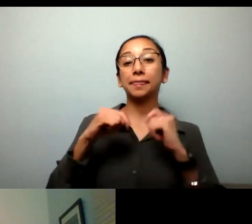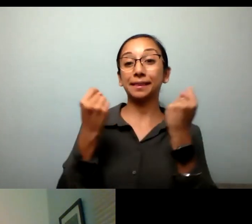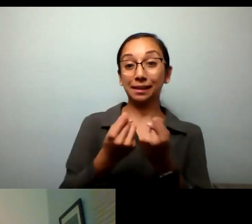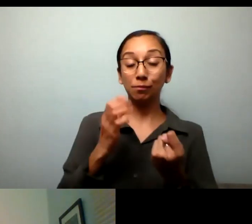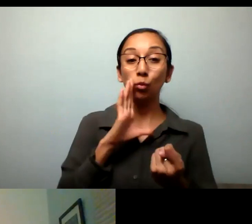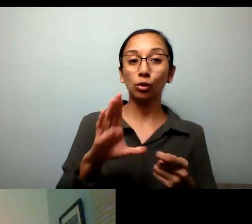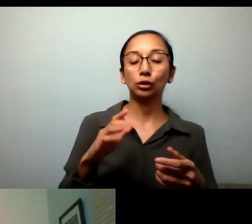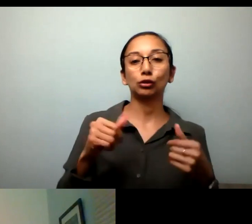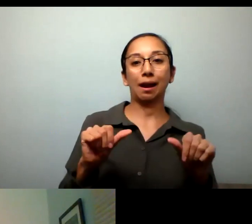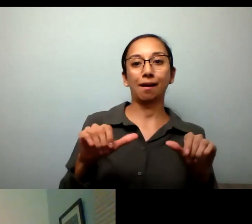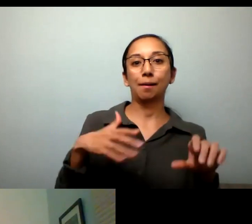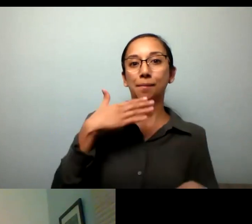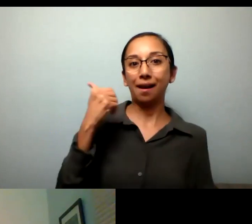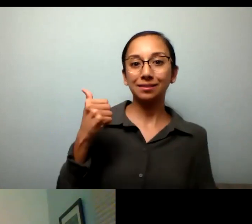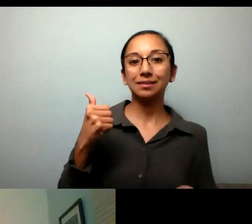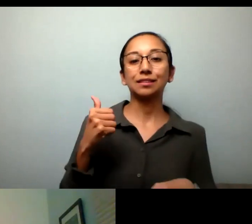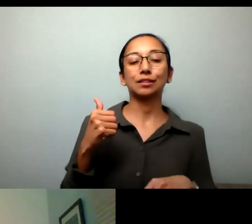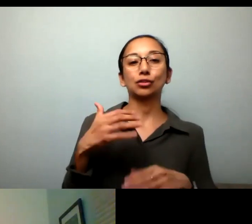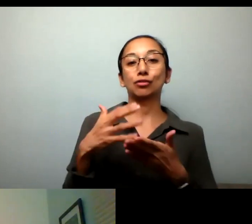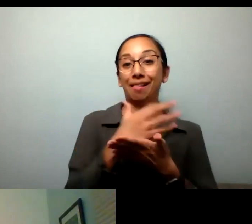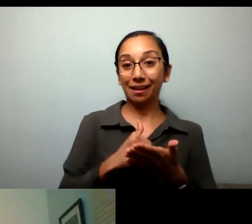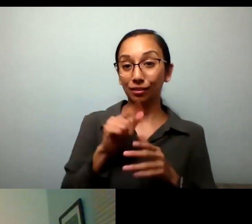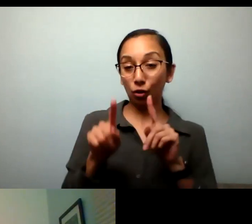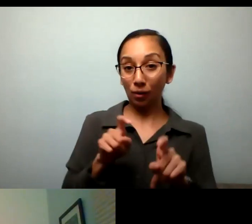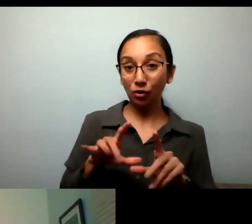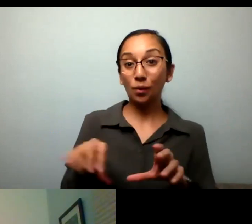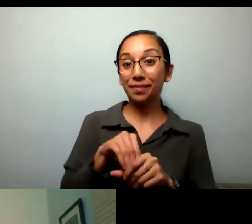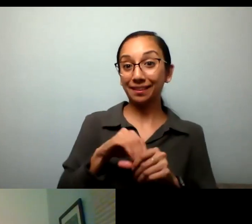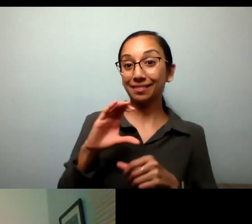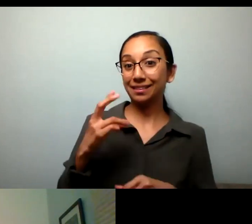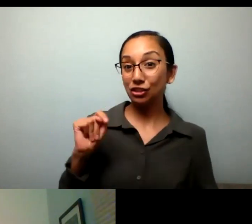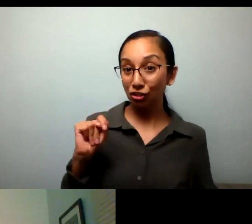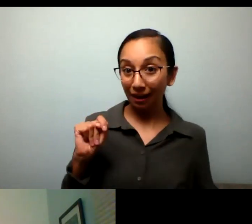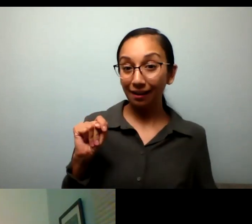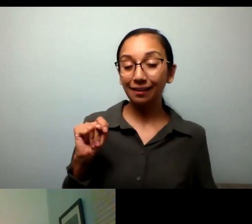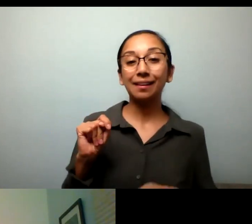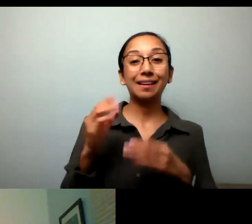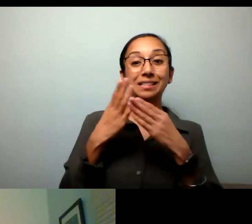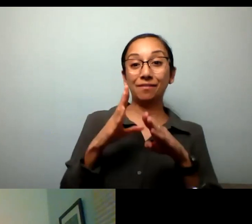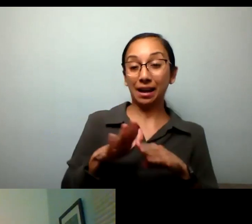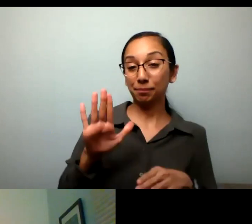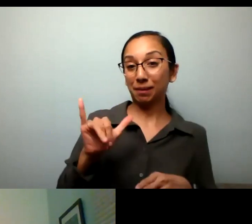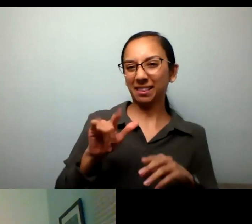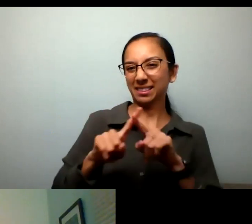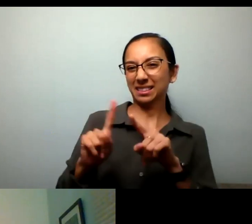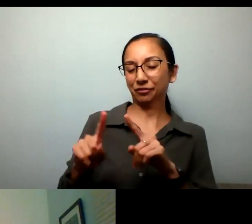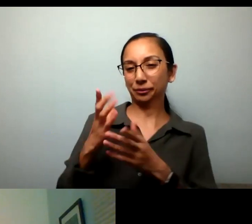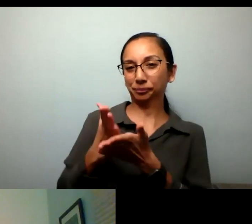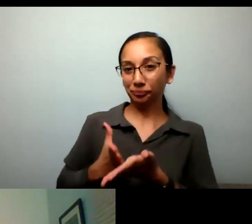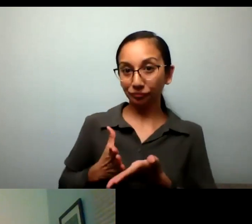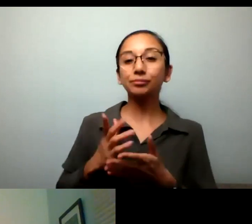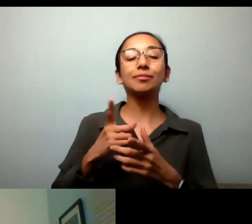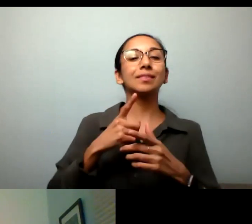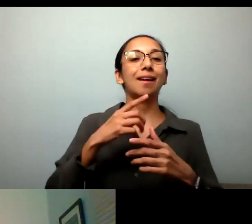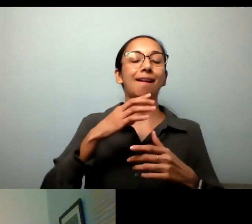an effort to get these questions in the chat, divide them up according to the different divisions, and get an answer for